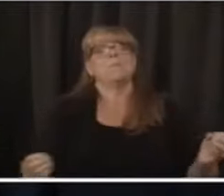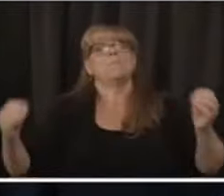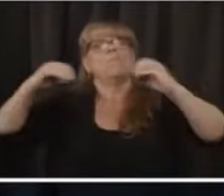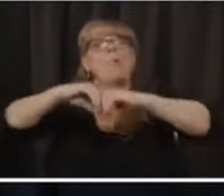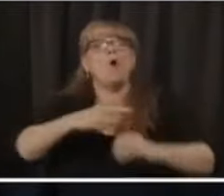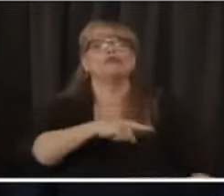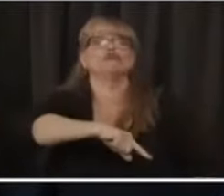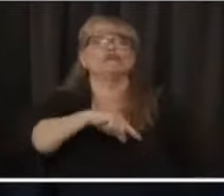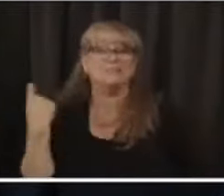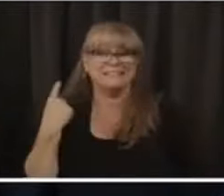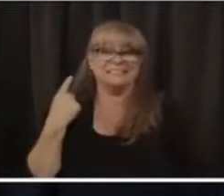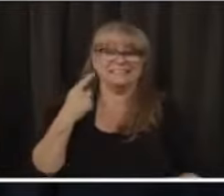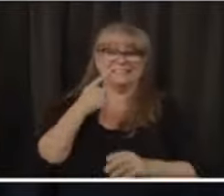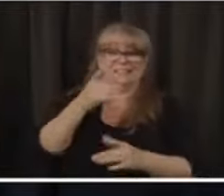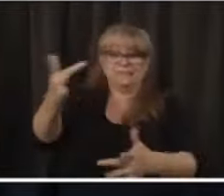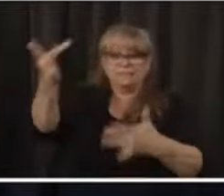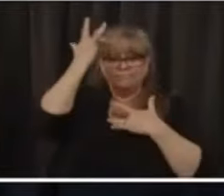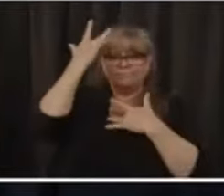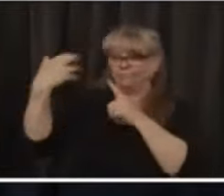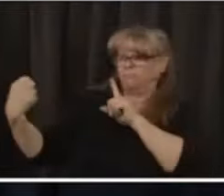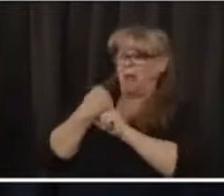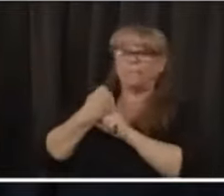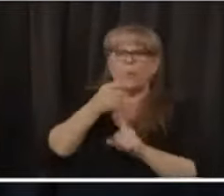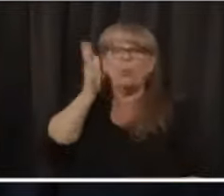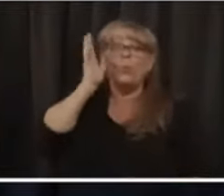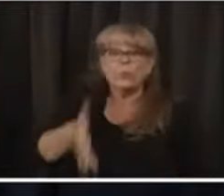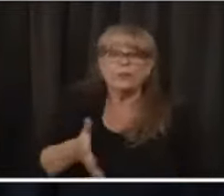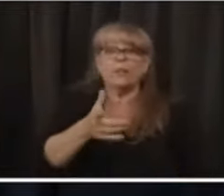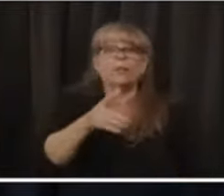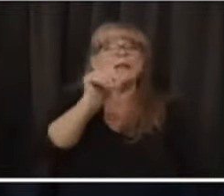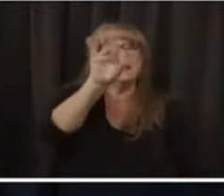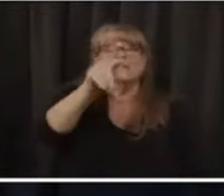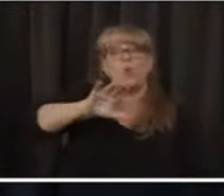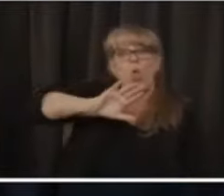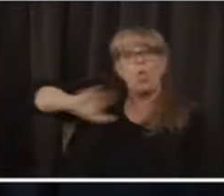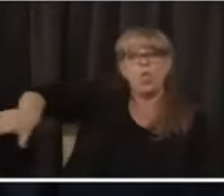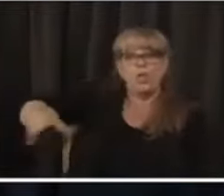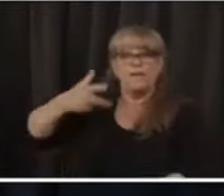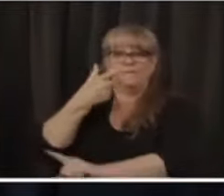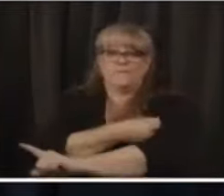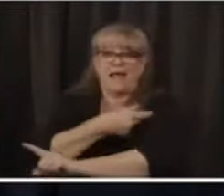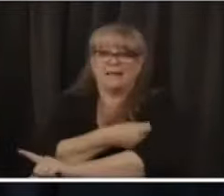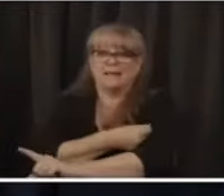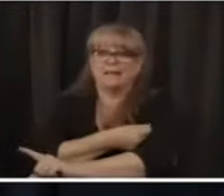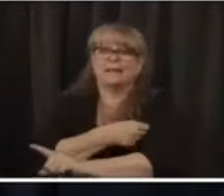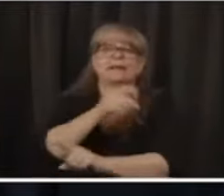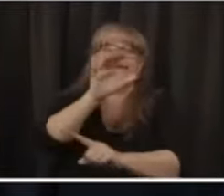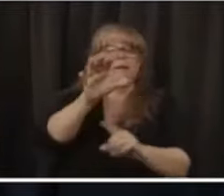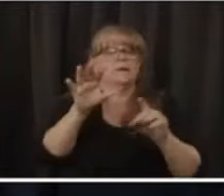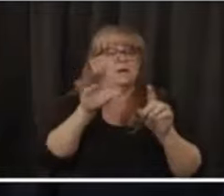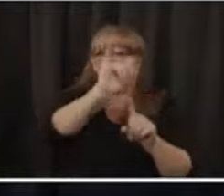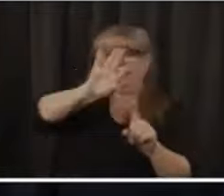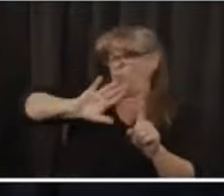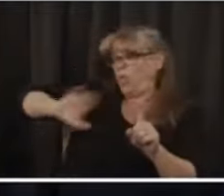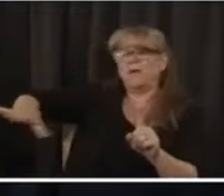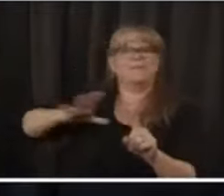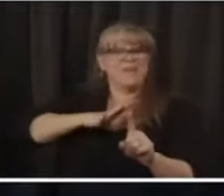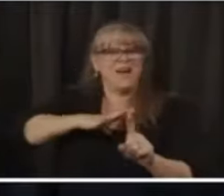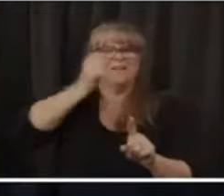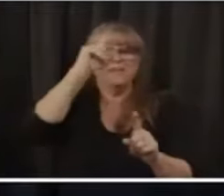now. It's very important if you're not yet fully vaccinated. Avoid social interactions, wear a mask around